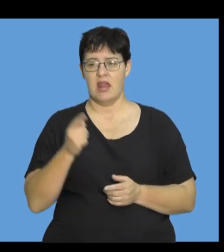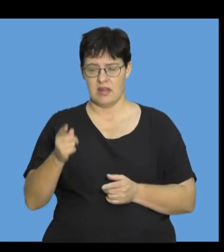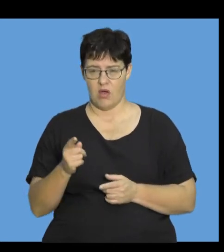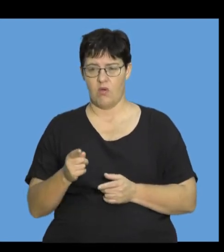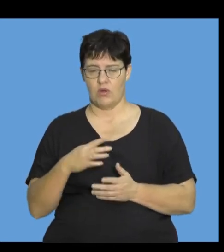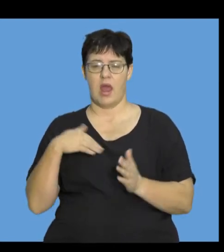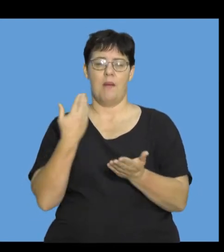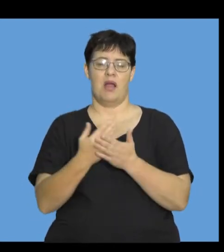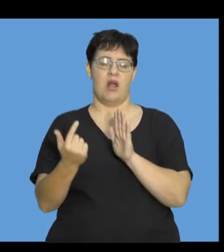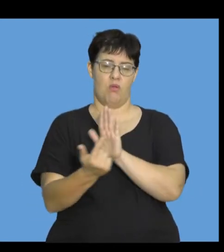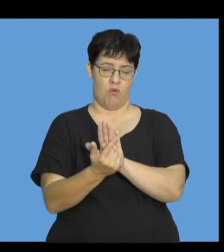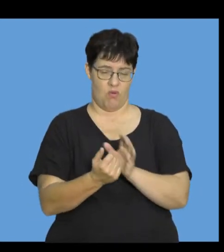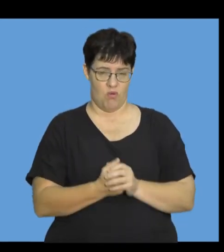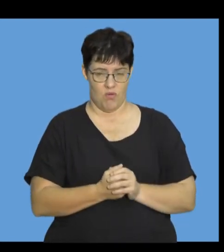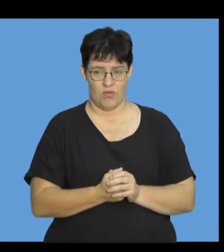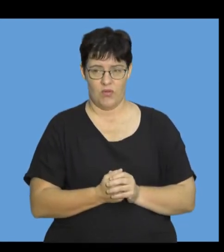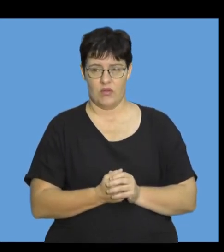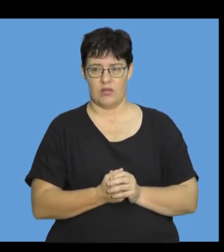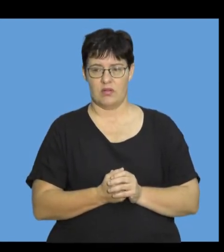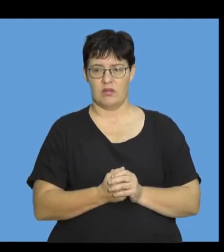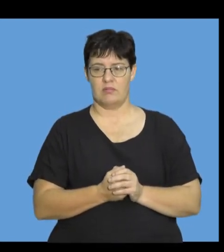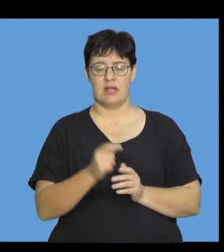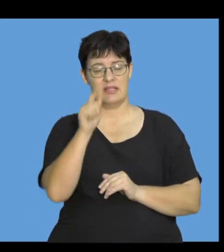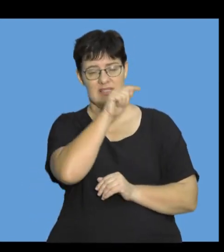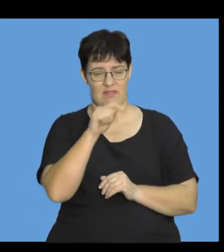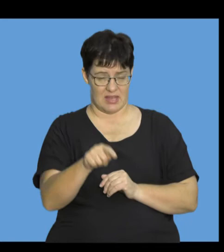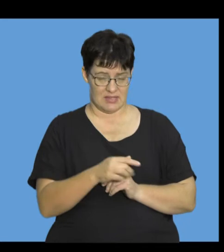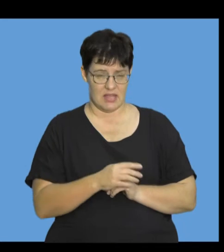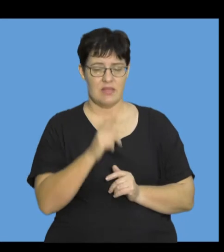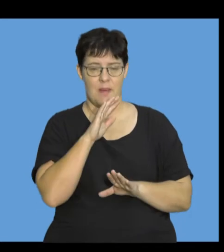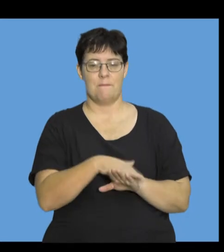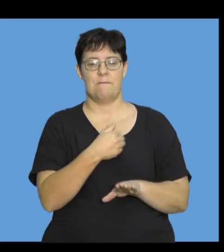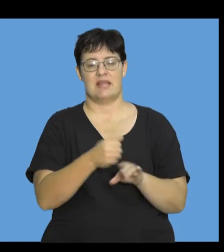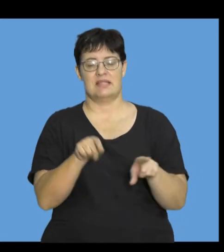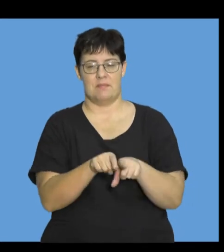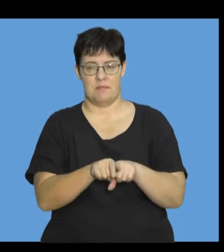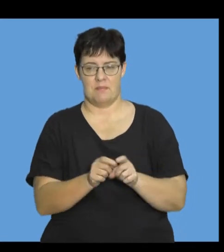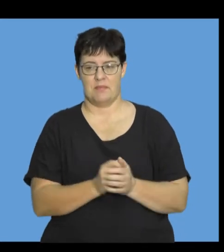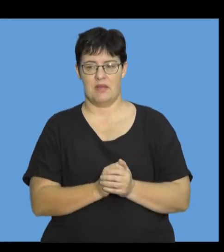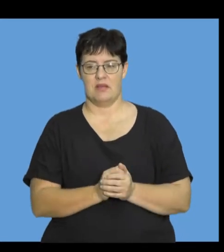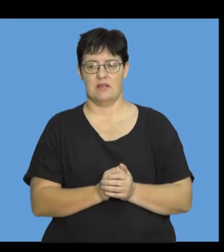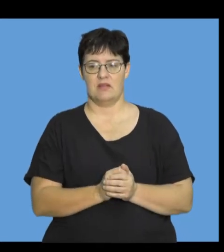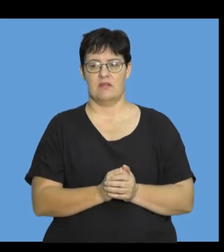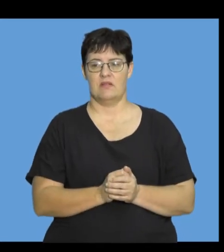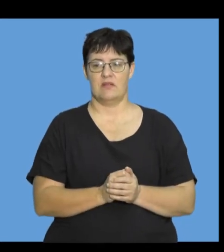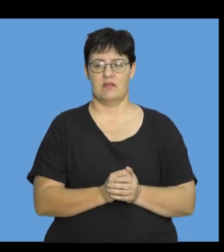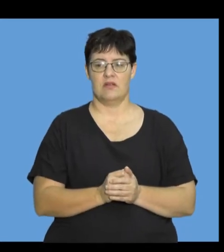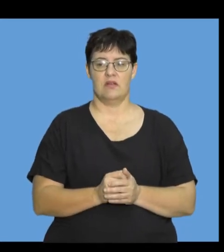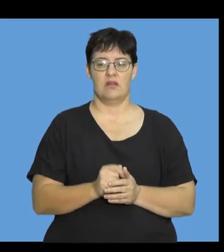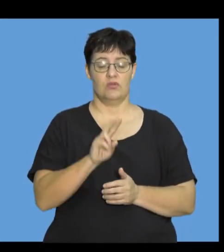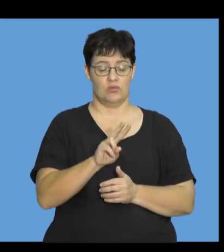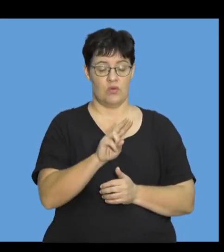anything as yet, and then here I'm just going to apply the laws of exponents, right? I'm dividing and my bases are the same, so it will be